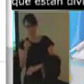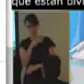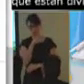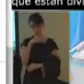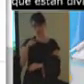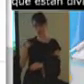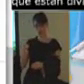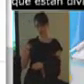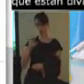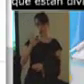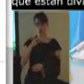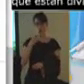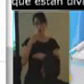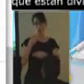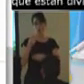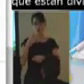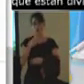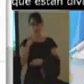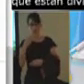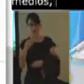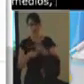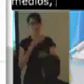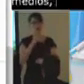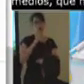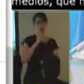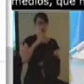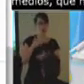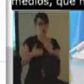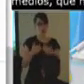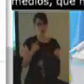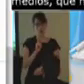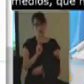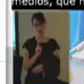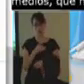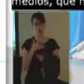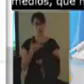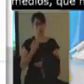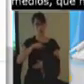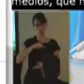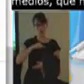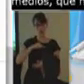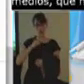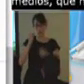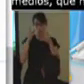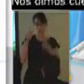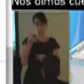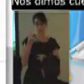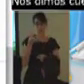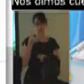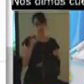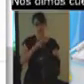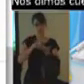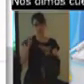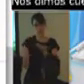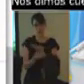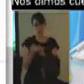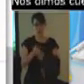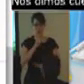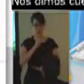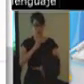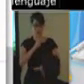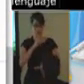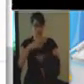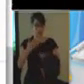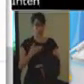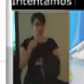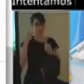into columns. It talks about safety, what to do, when to do it, how to do it, and we realized that language was a problem. We